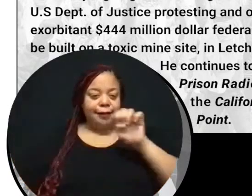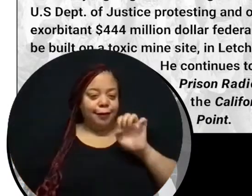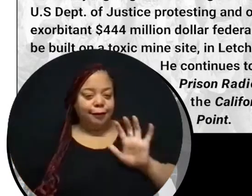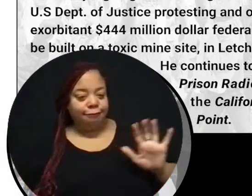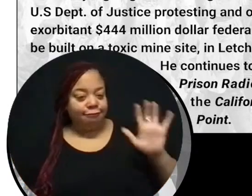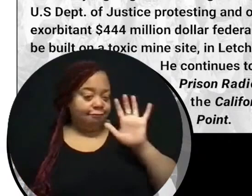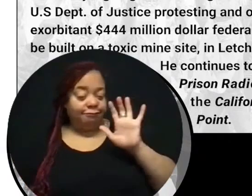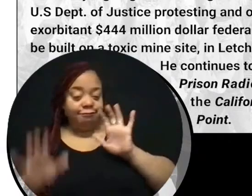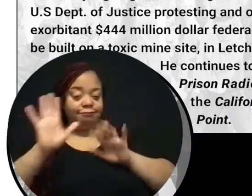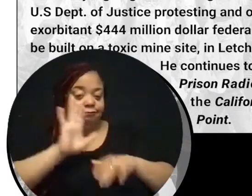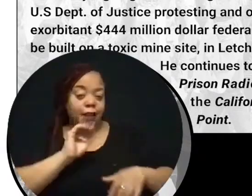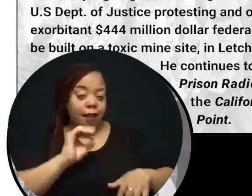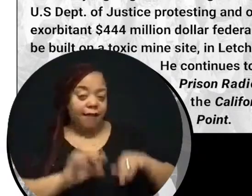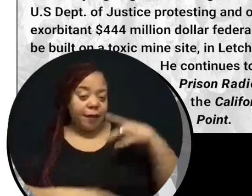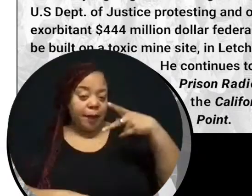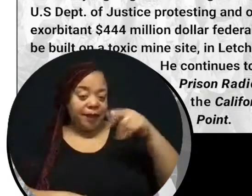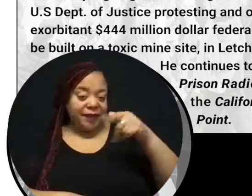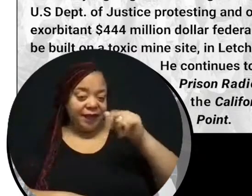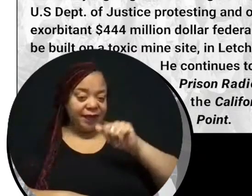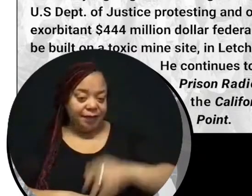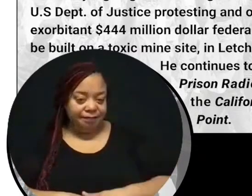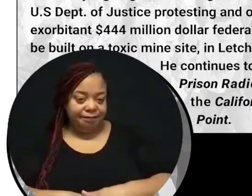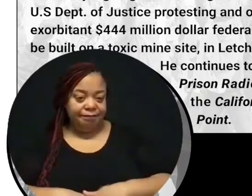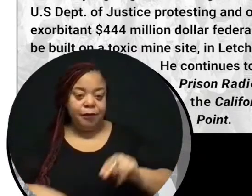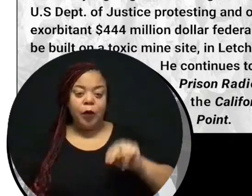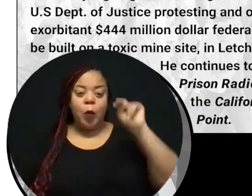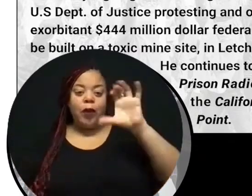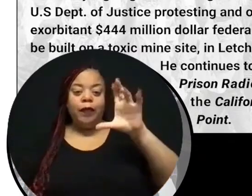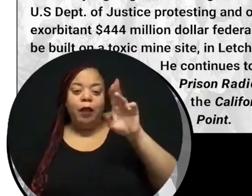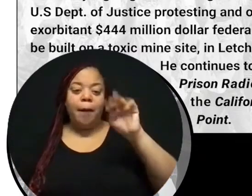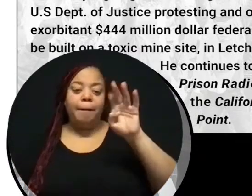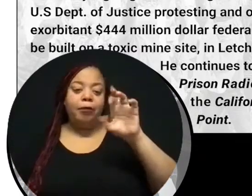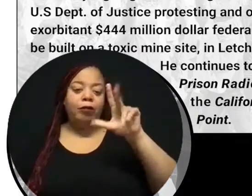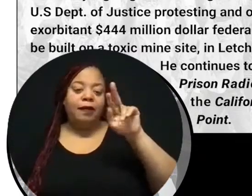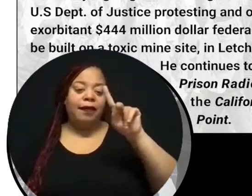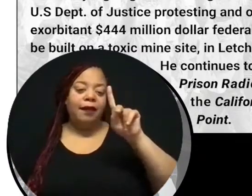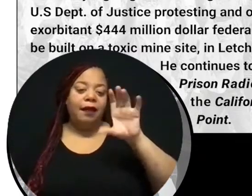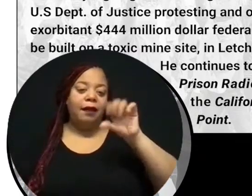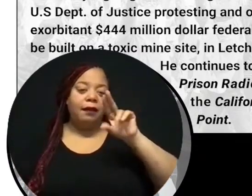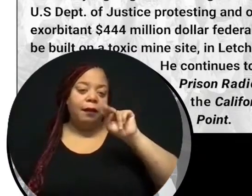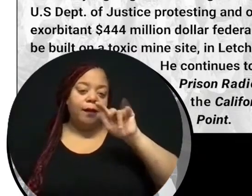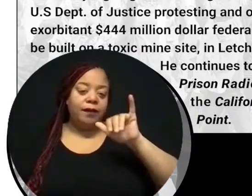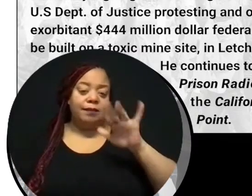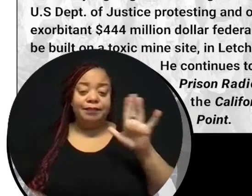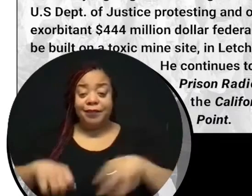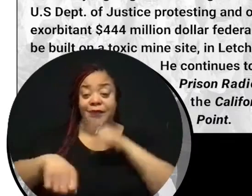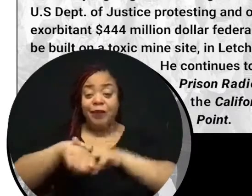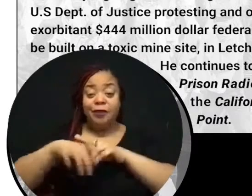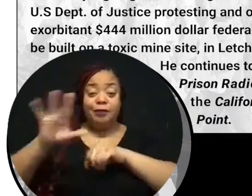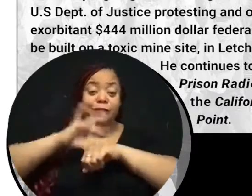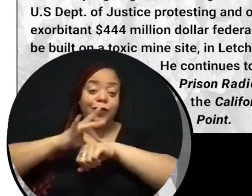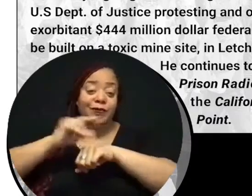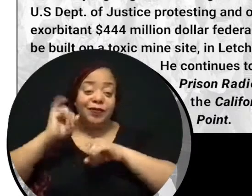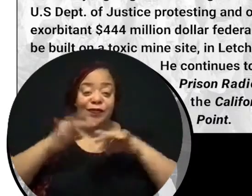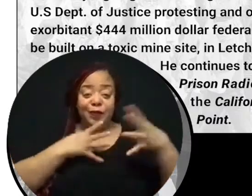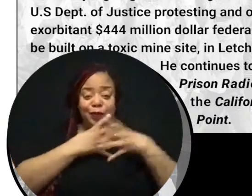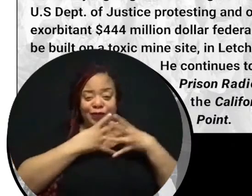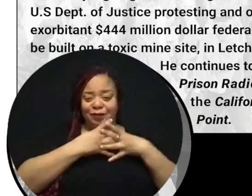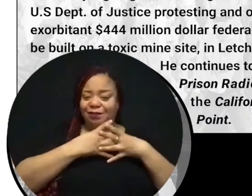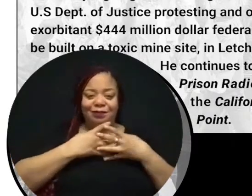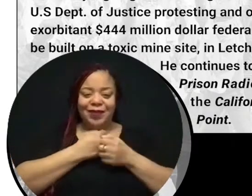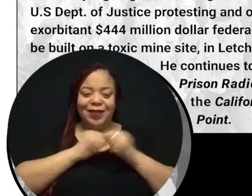inside and surrounding it in ways affecting our overall health and health